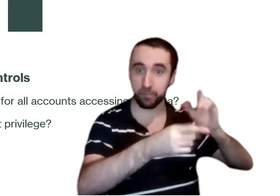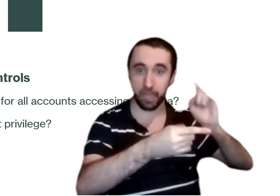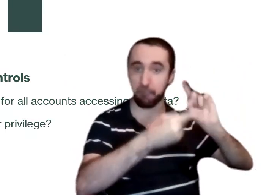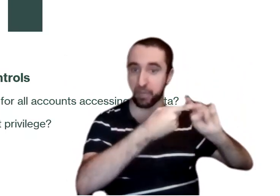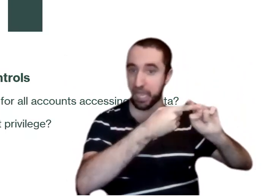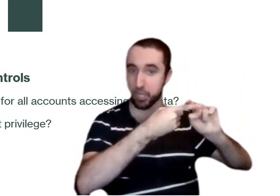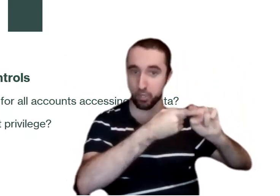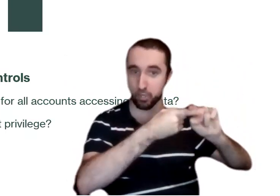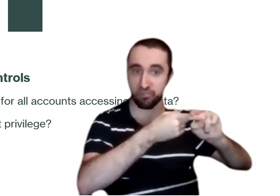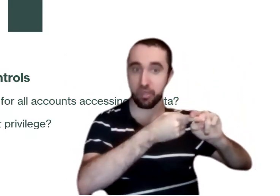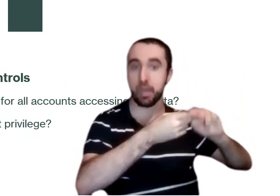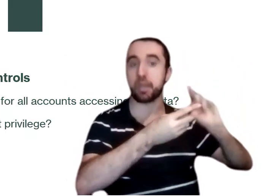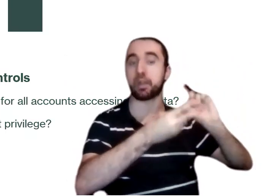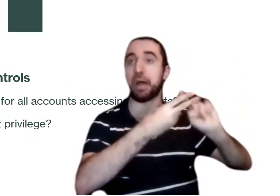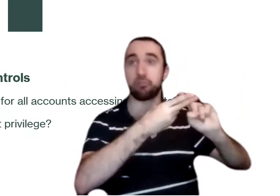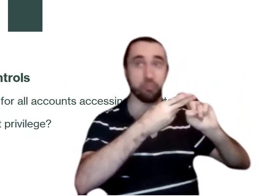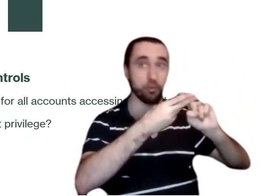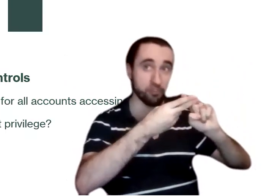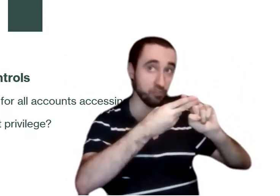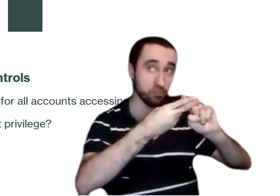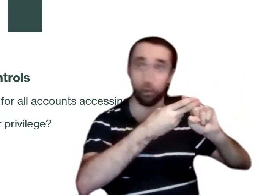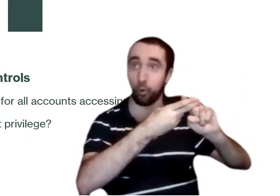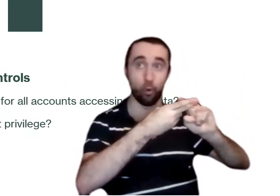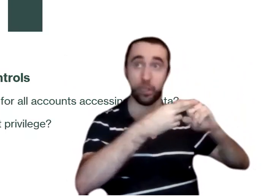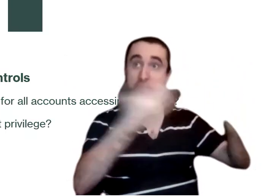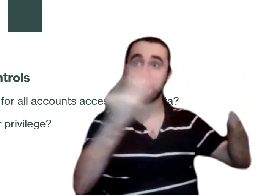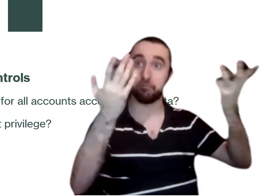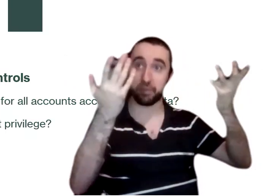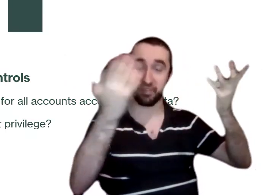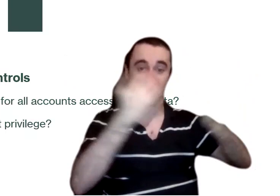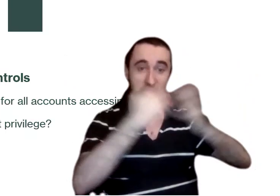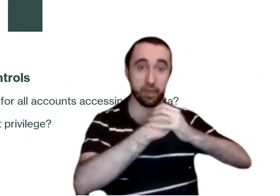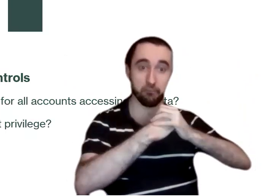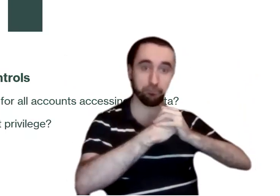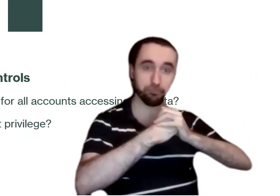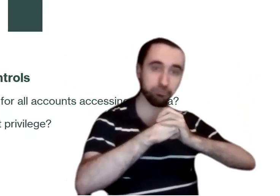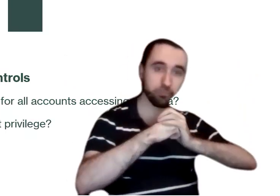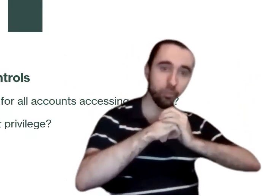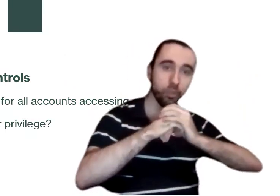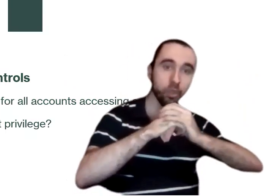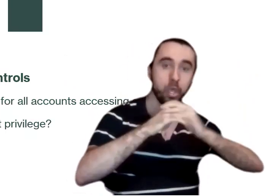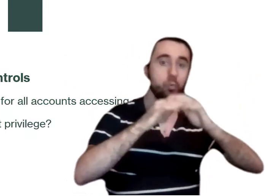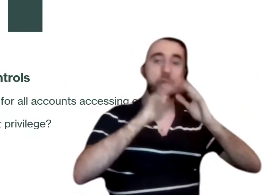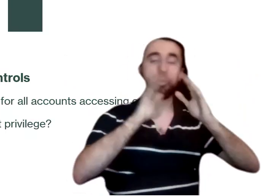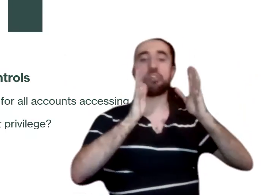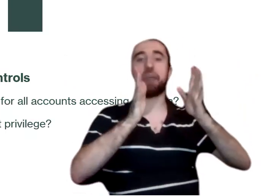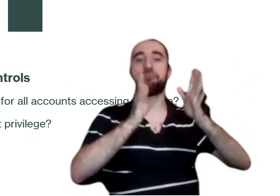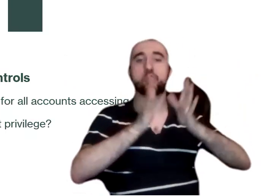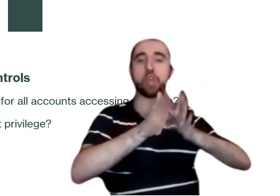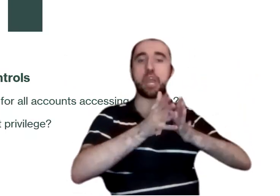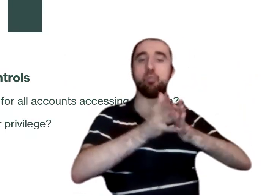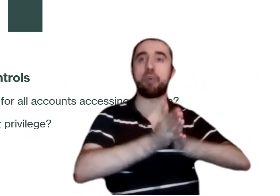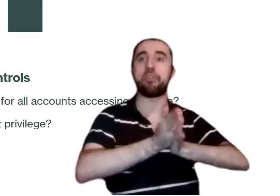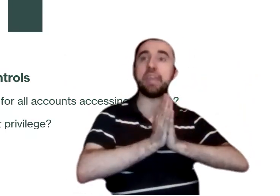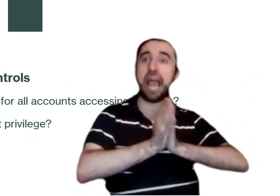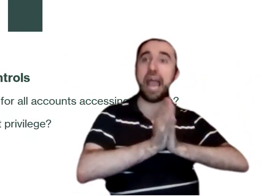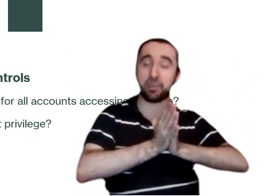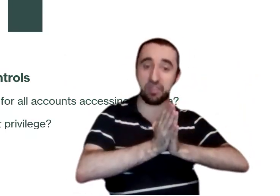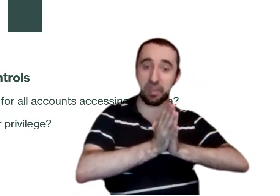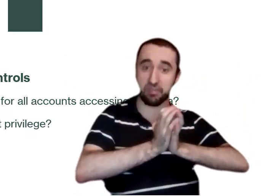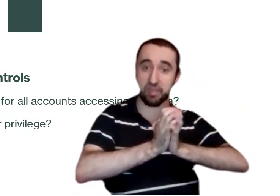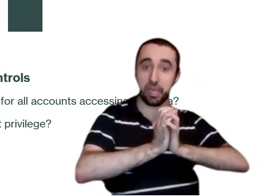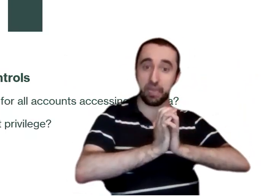network, applications, cloud services, or even business data. We also have to check whether